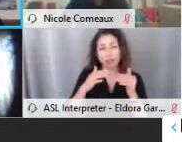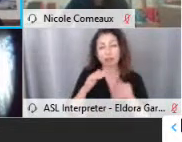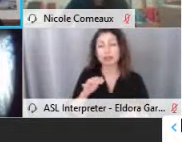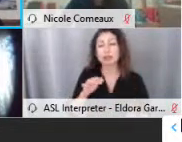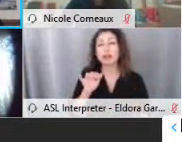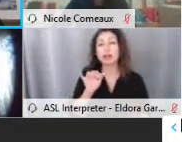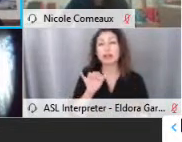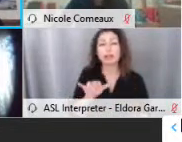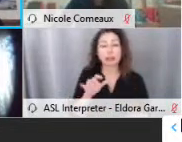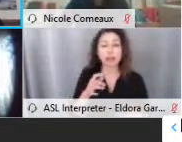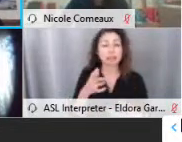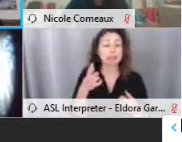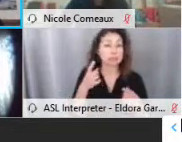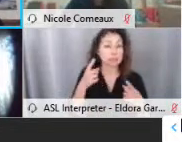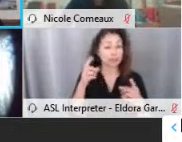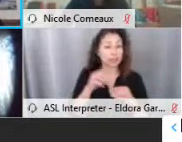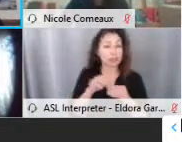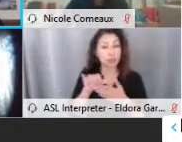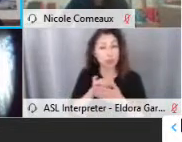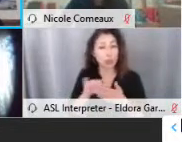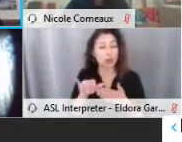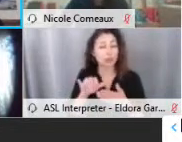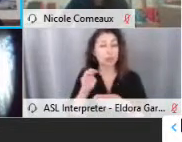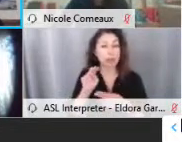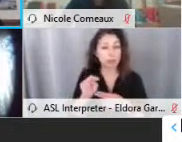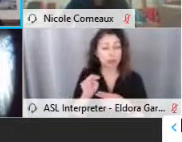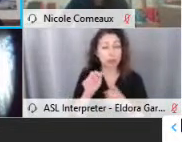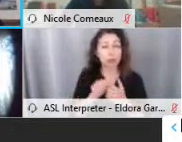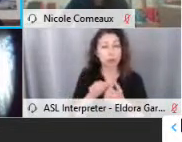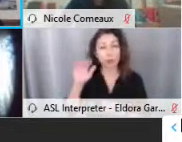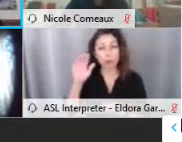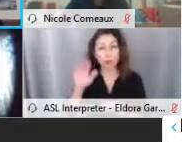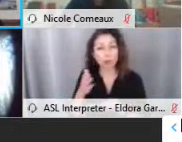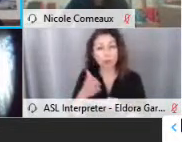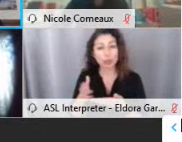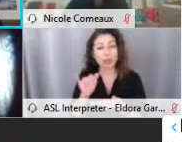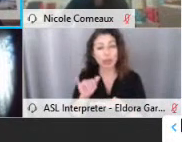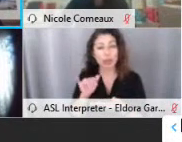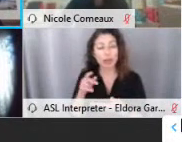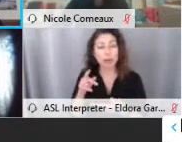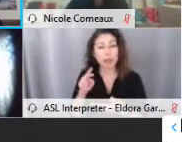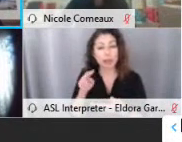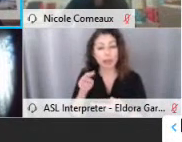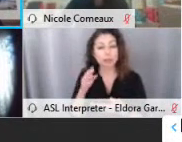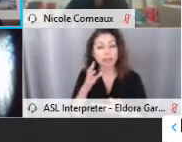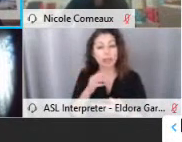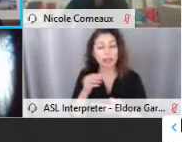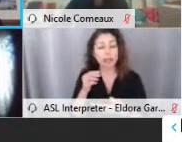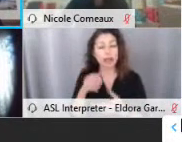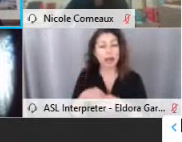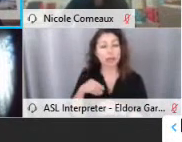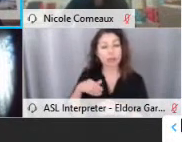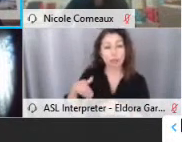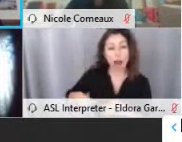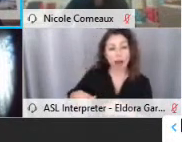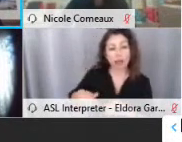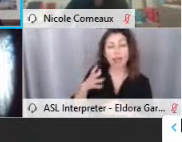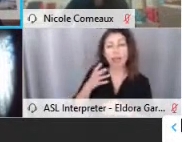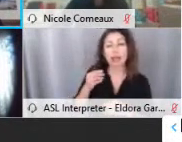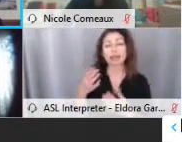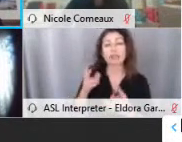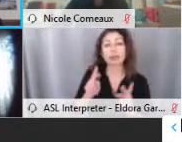been successful in New York and Minnesota with reducing things like premiums and out-of-pocket costs and giving folks